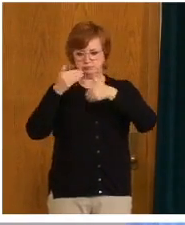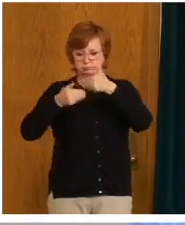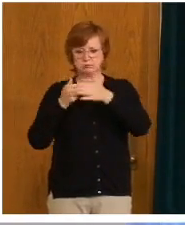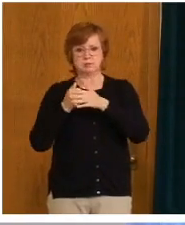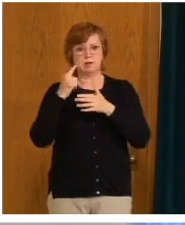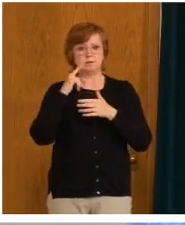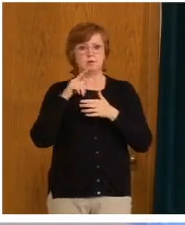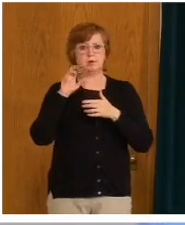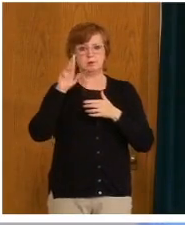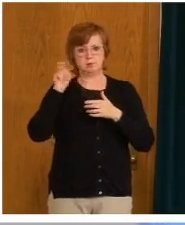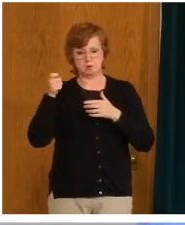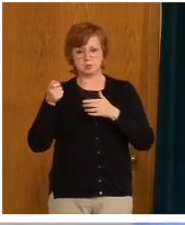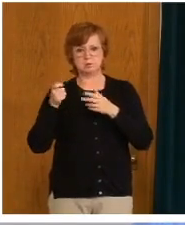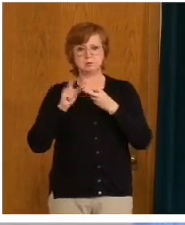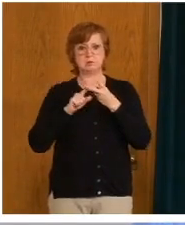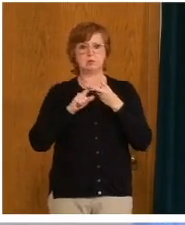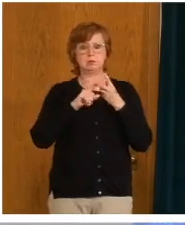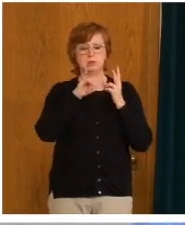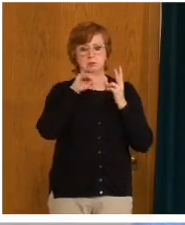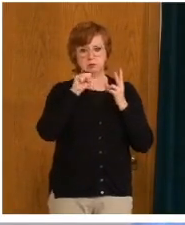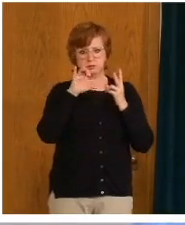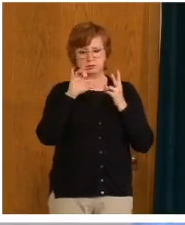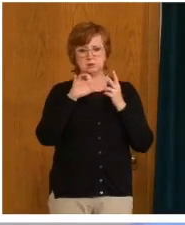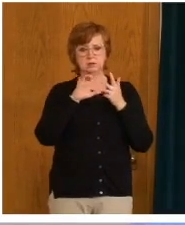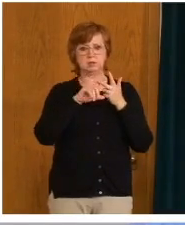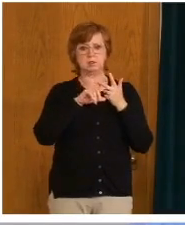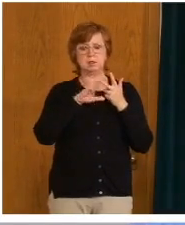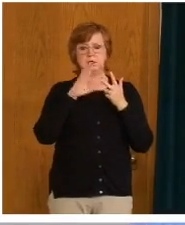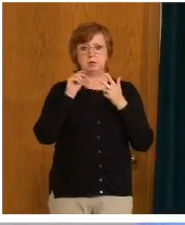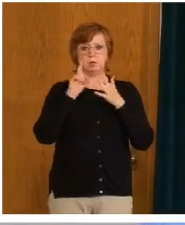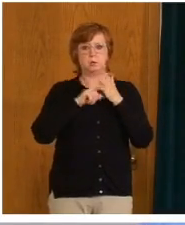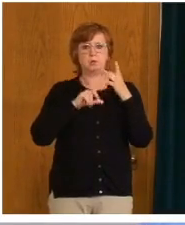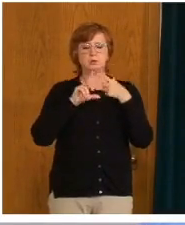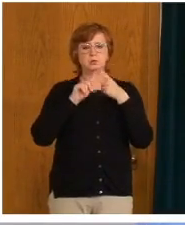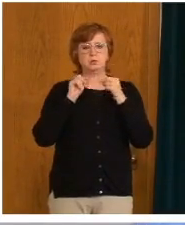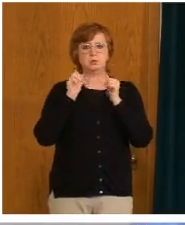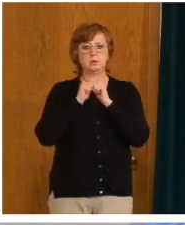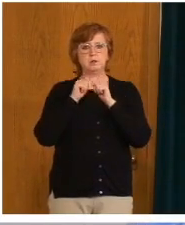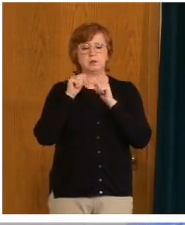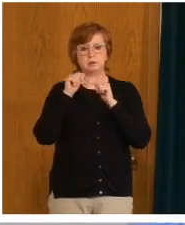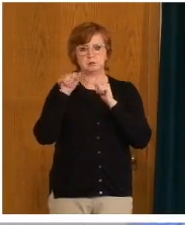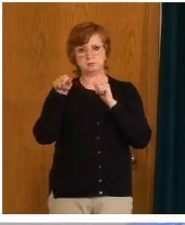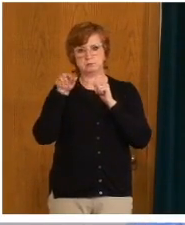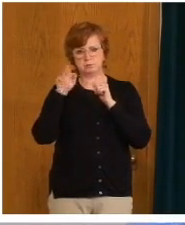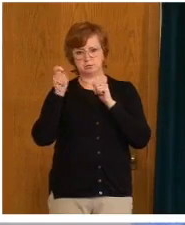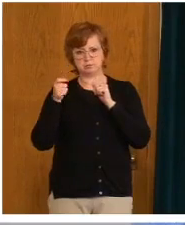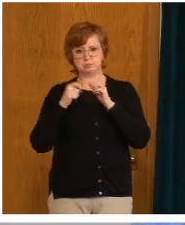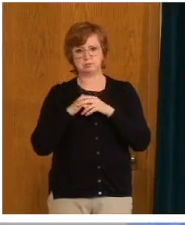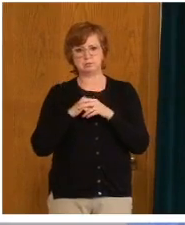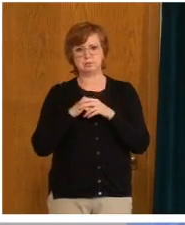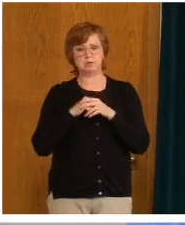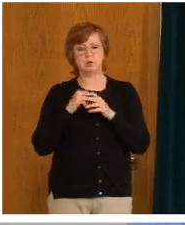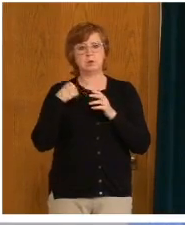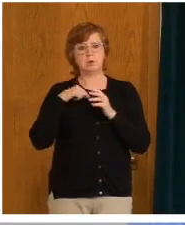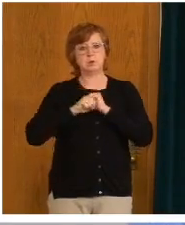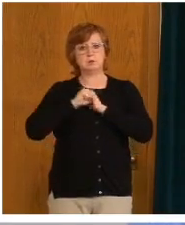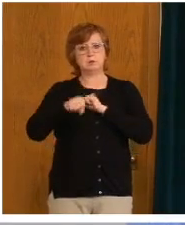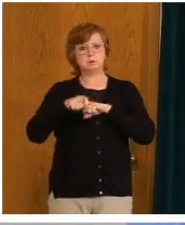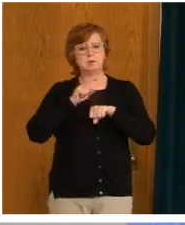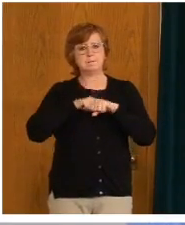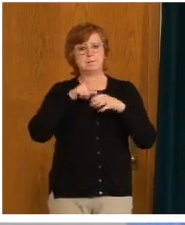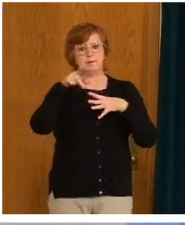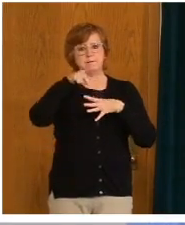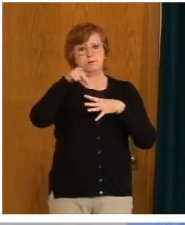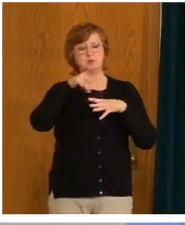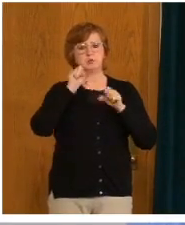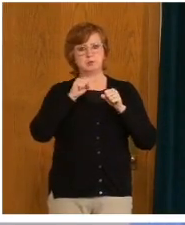helping support immunization across the province, with pharmacies in particular. We do have an extended time period now for the Pfizer vaccine, so it can be